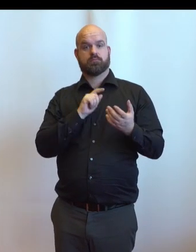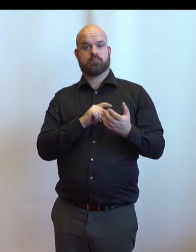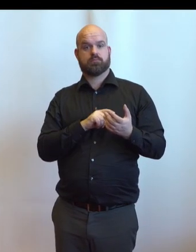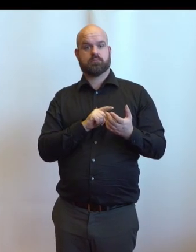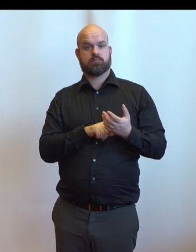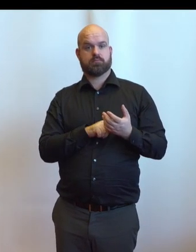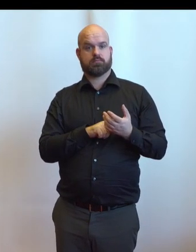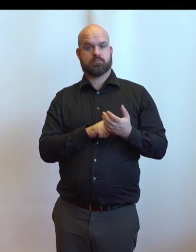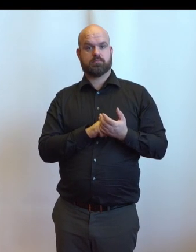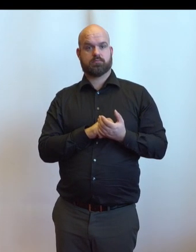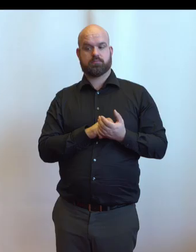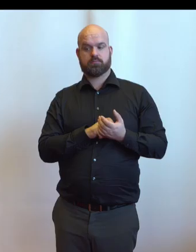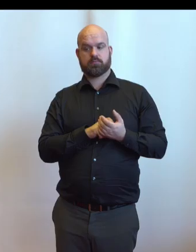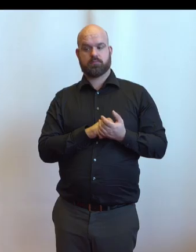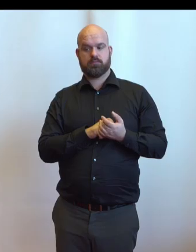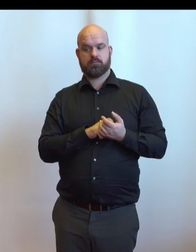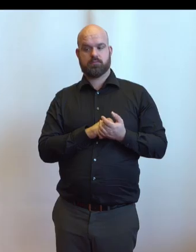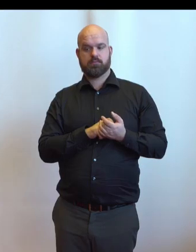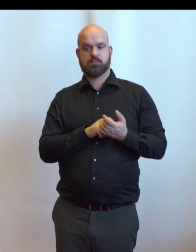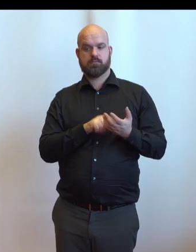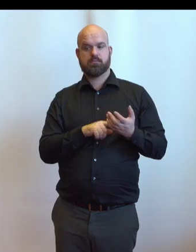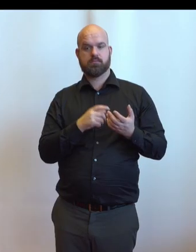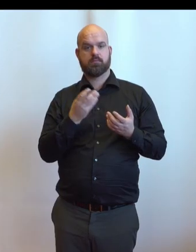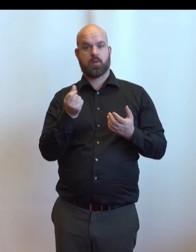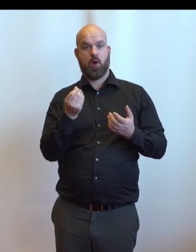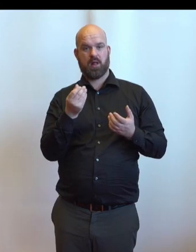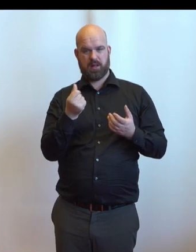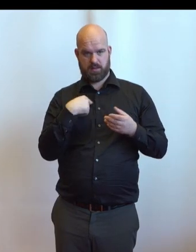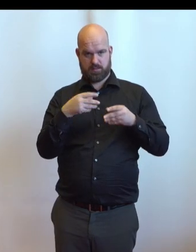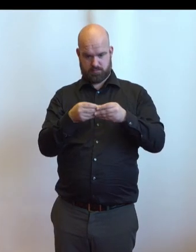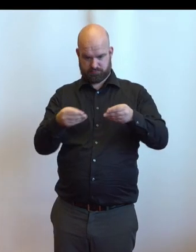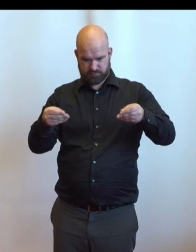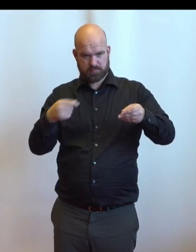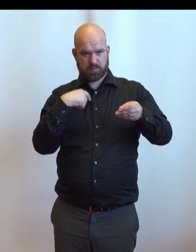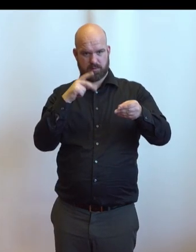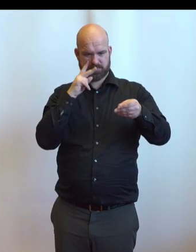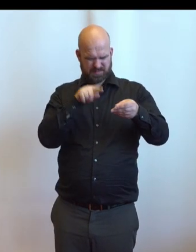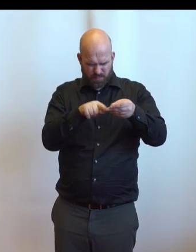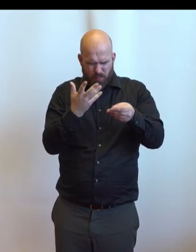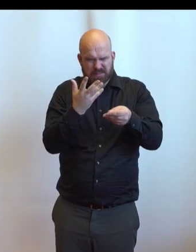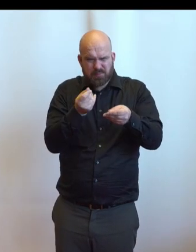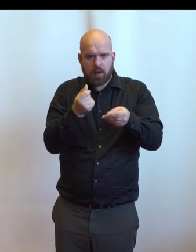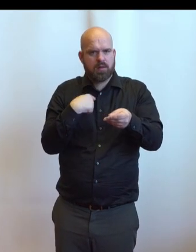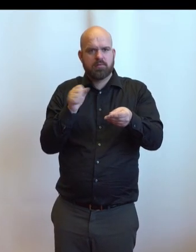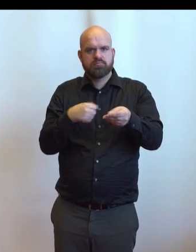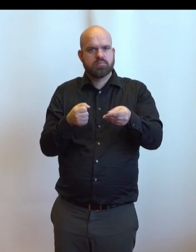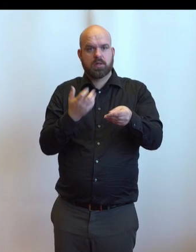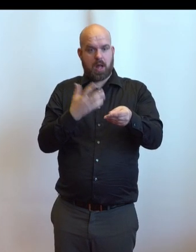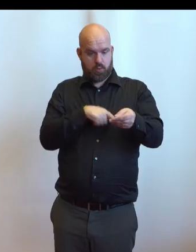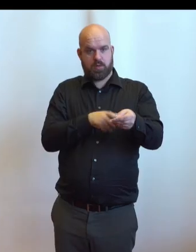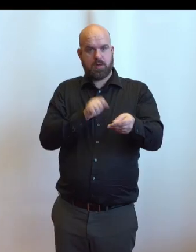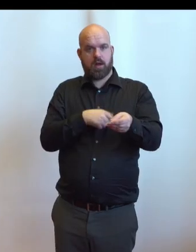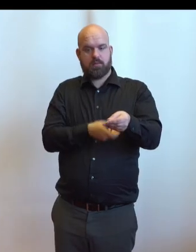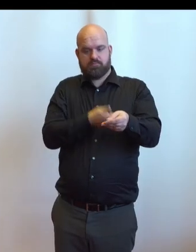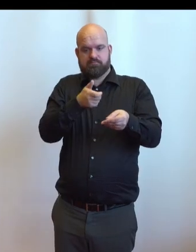currency, but the solution supports me even to identify those new currencies, which is very, very helpful so